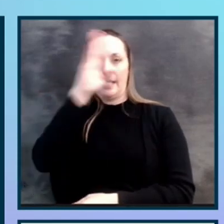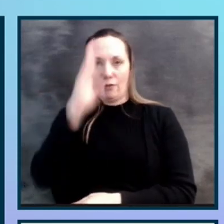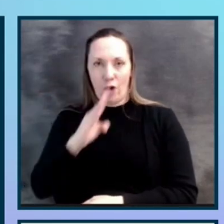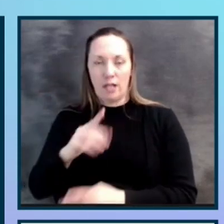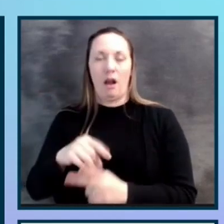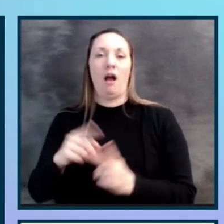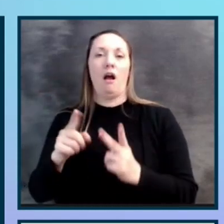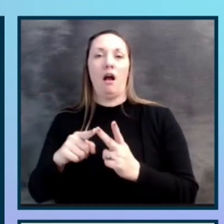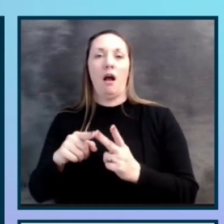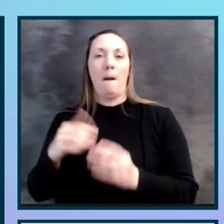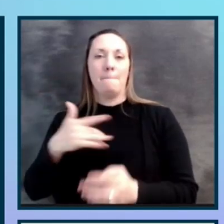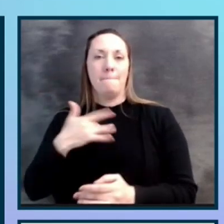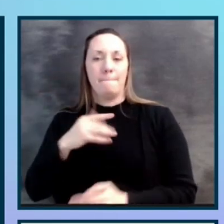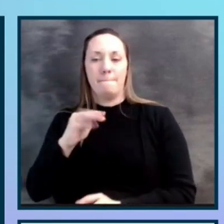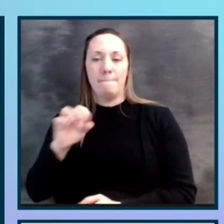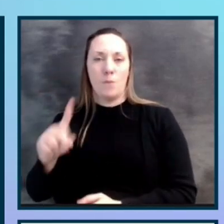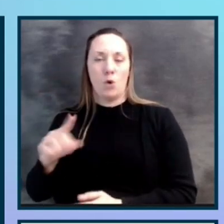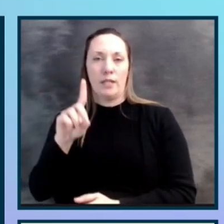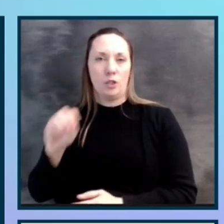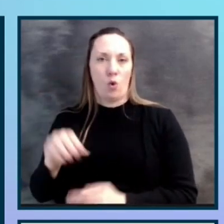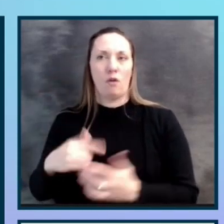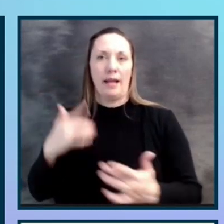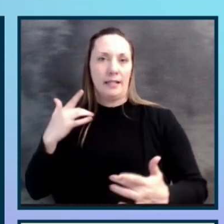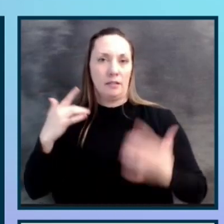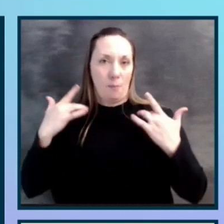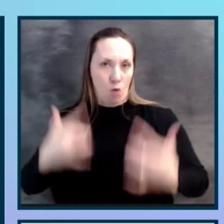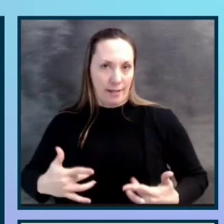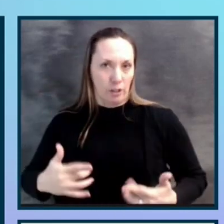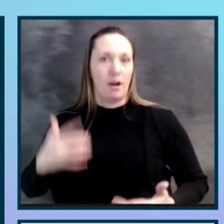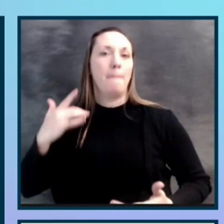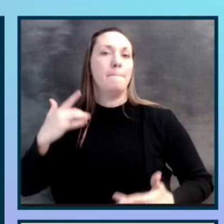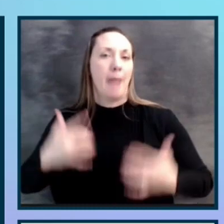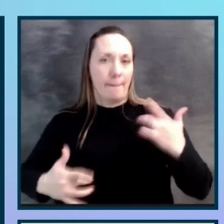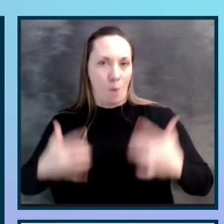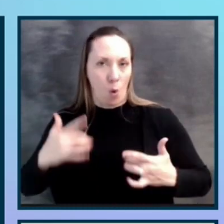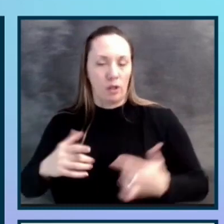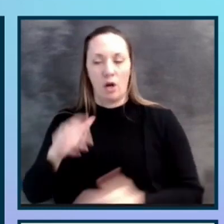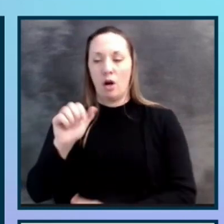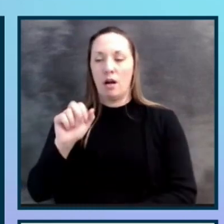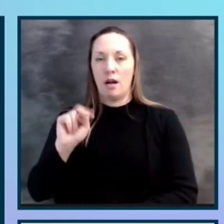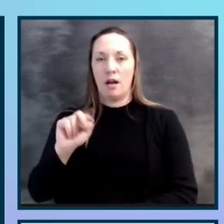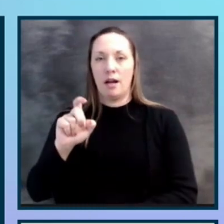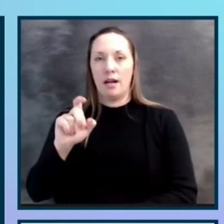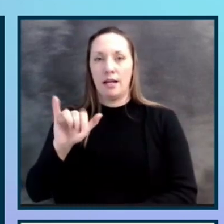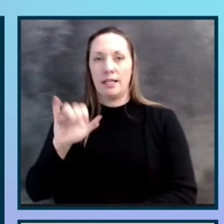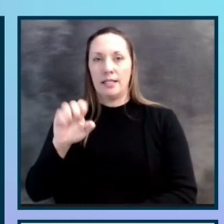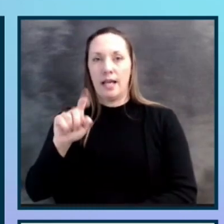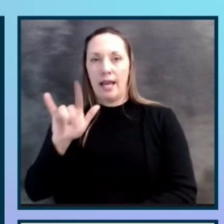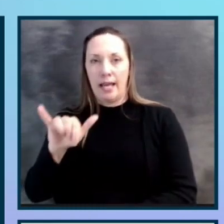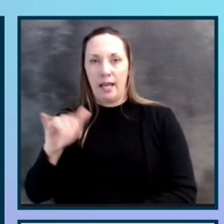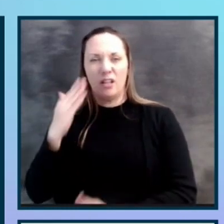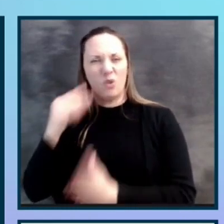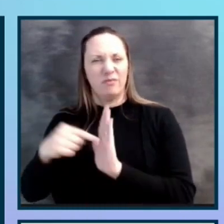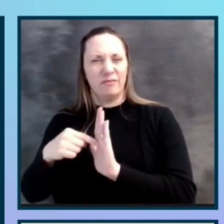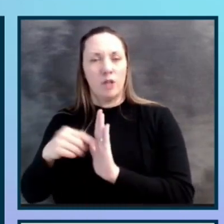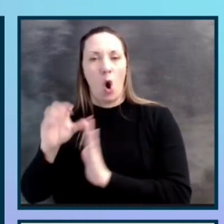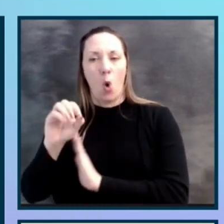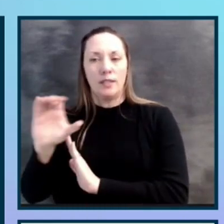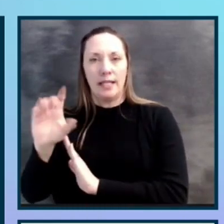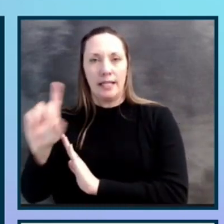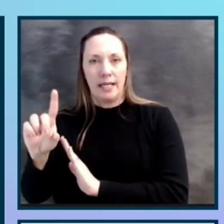as depression or bipolar disorder, anxiety disorders, so OCD or phobias,